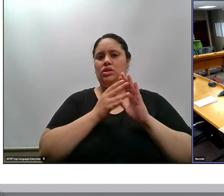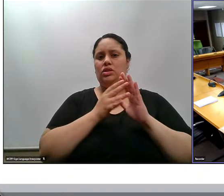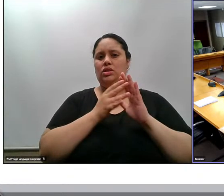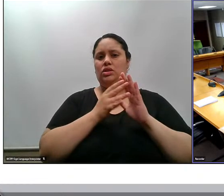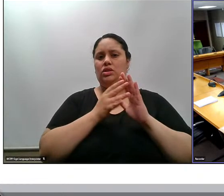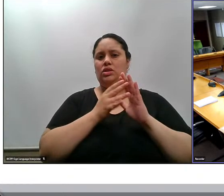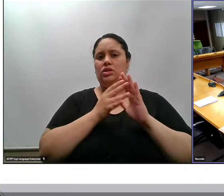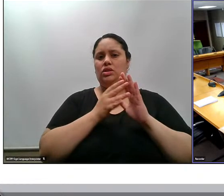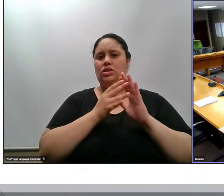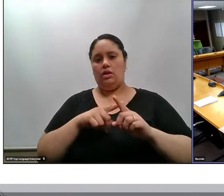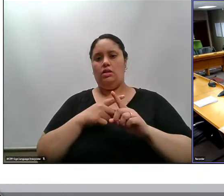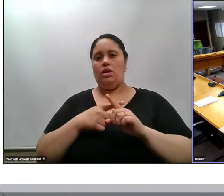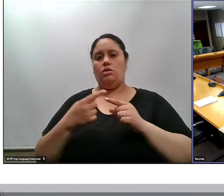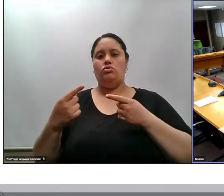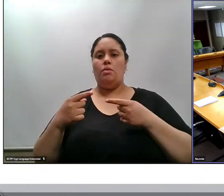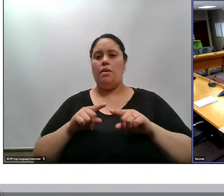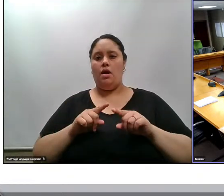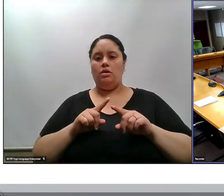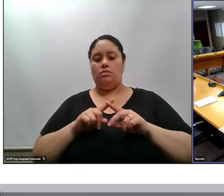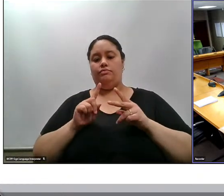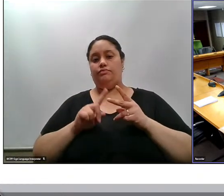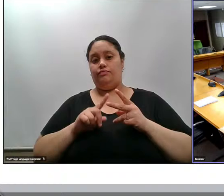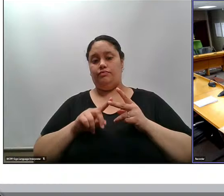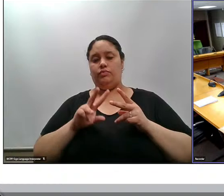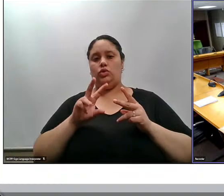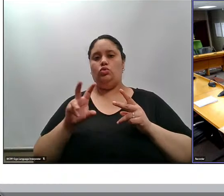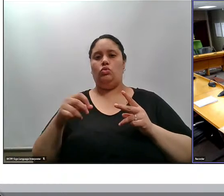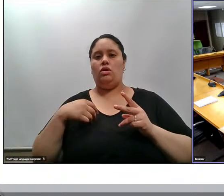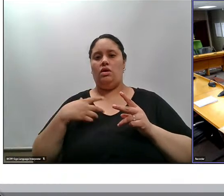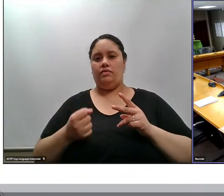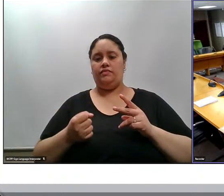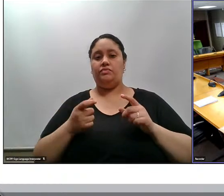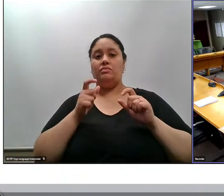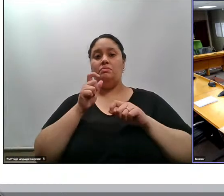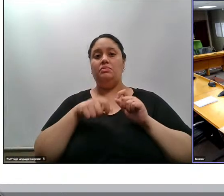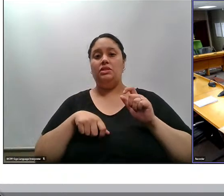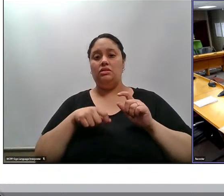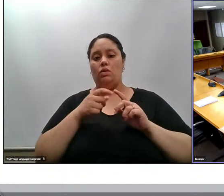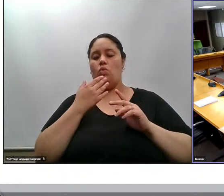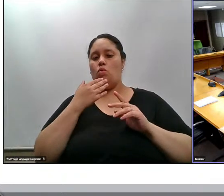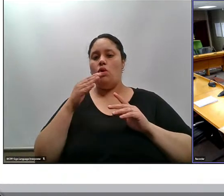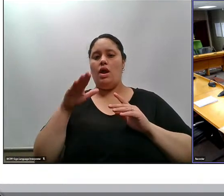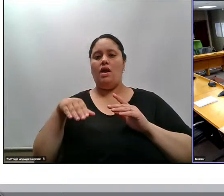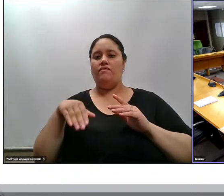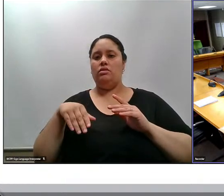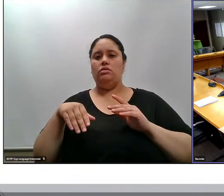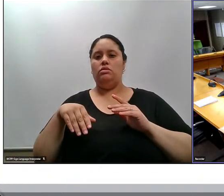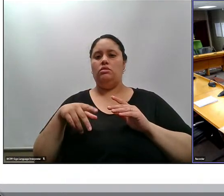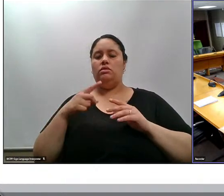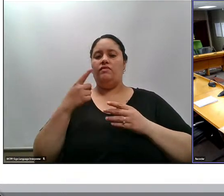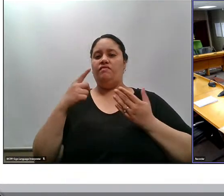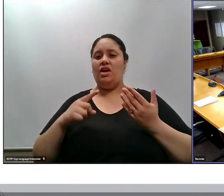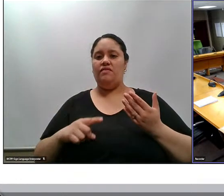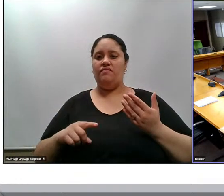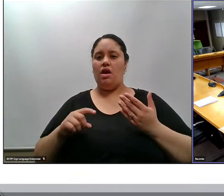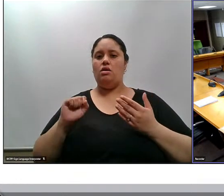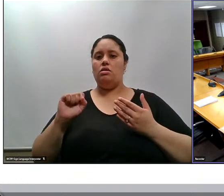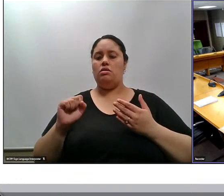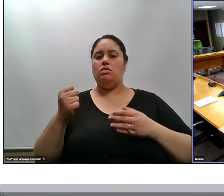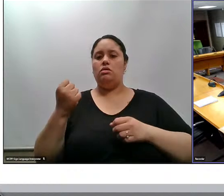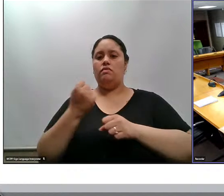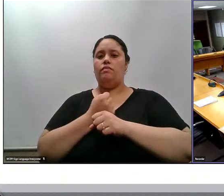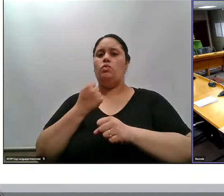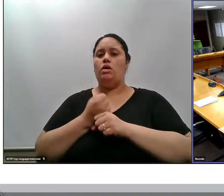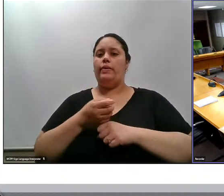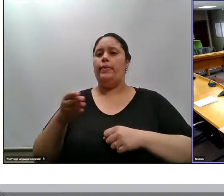of their tax compliance? And then there's another issue of a candidate who was not able to be verified in terms of employment because